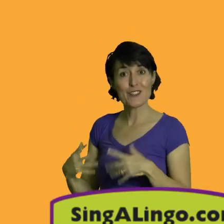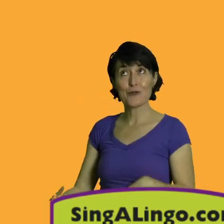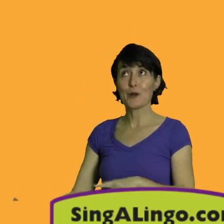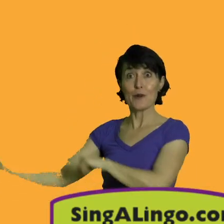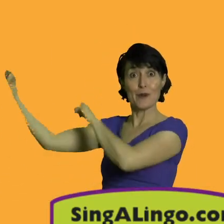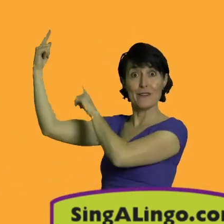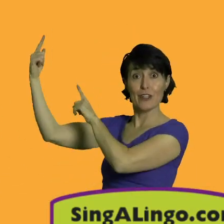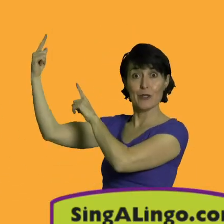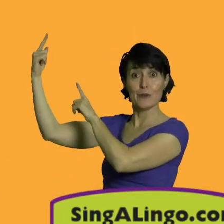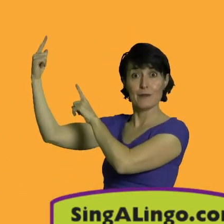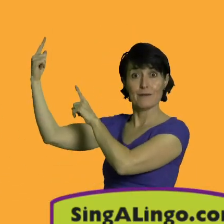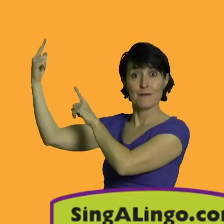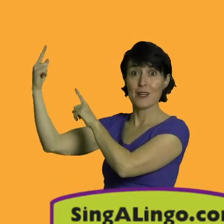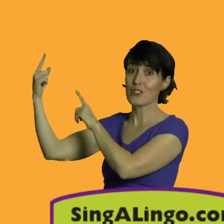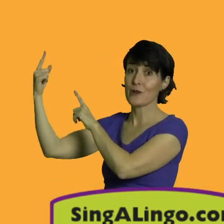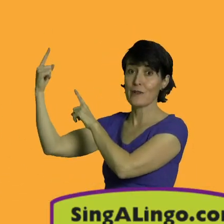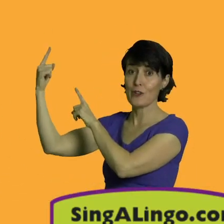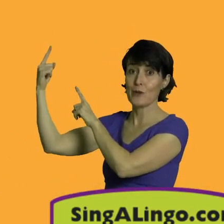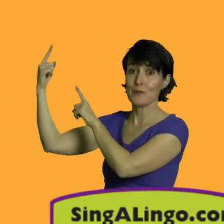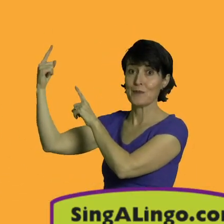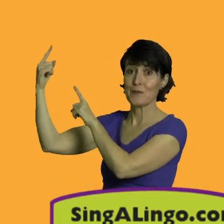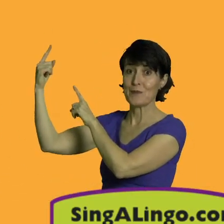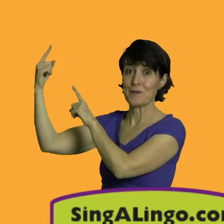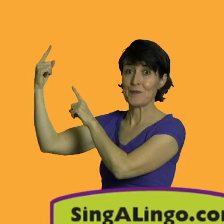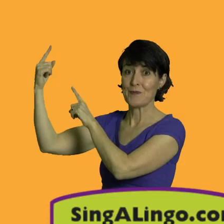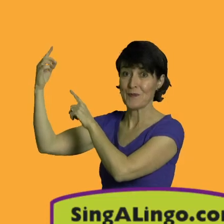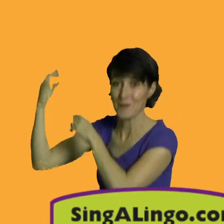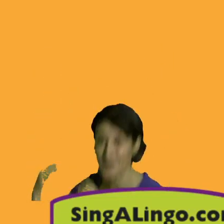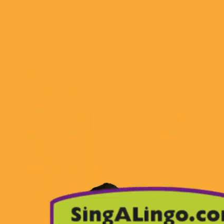R is for review. Make sure to review.